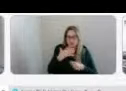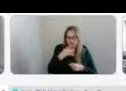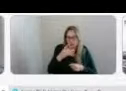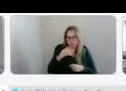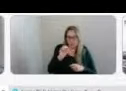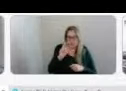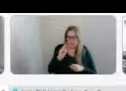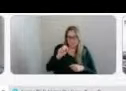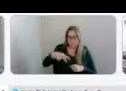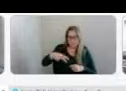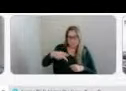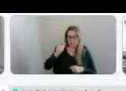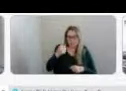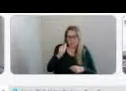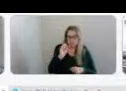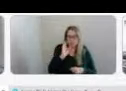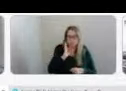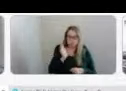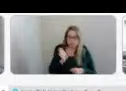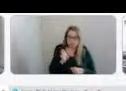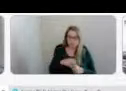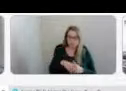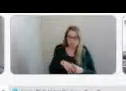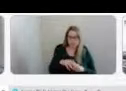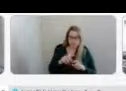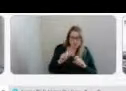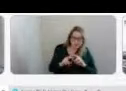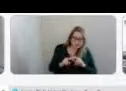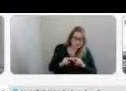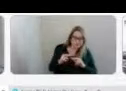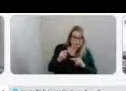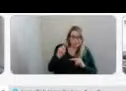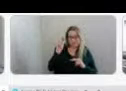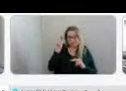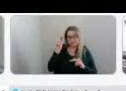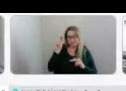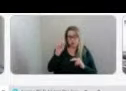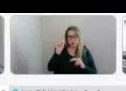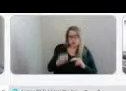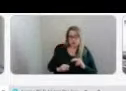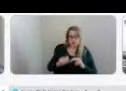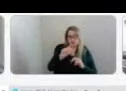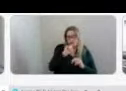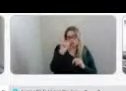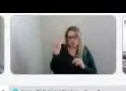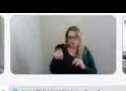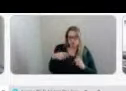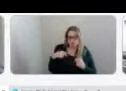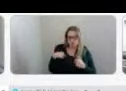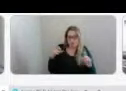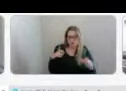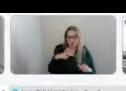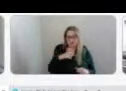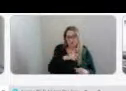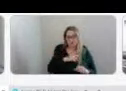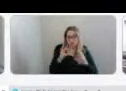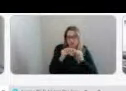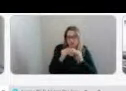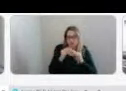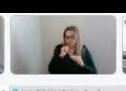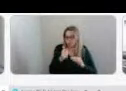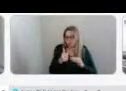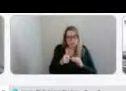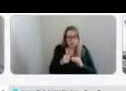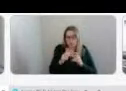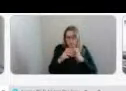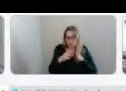10 that means that we would be venturing all the way up probably into south tucson to have our legislative meetings they are not